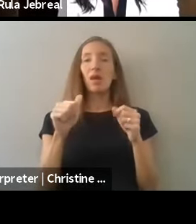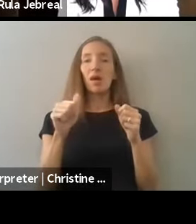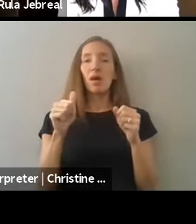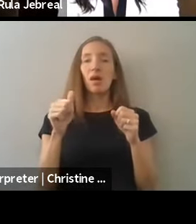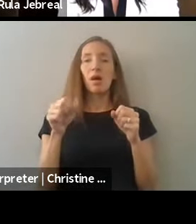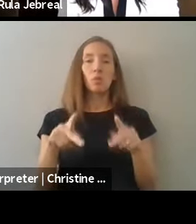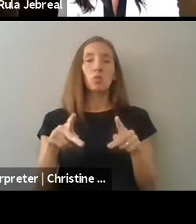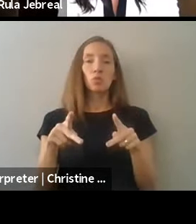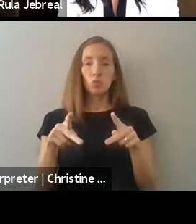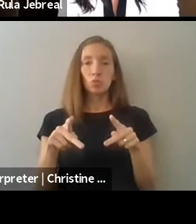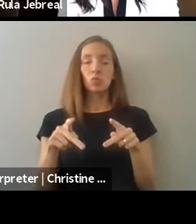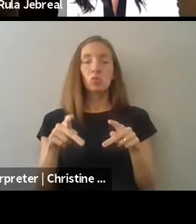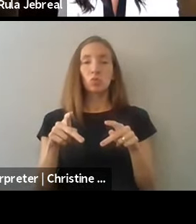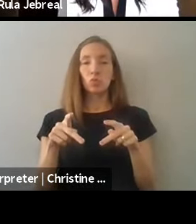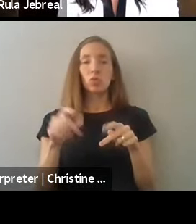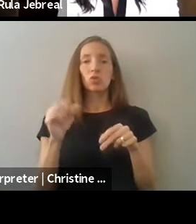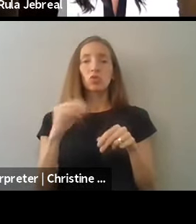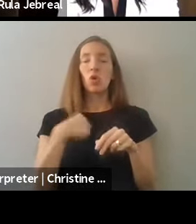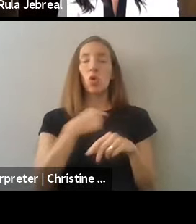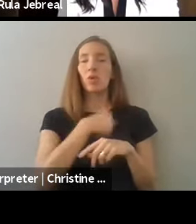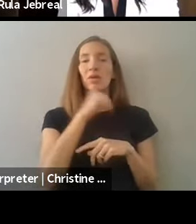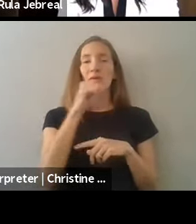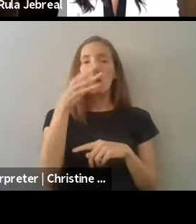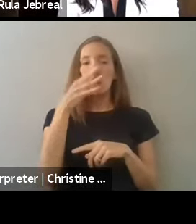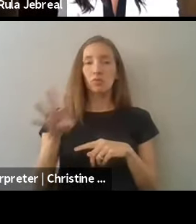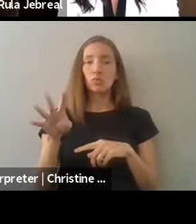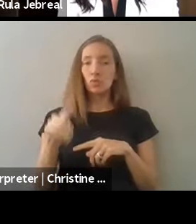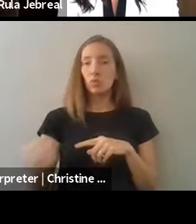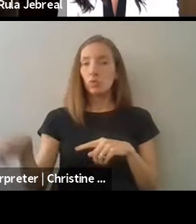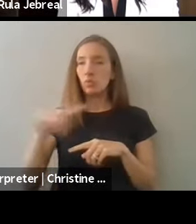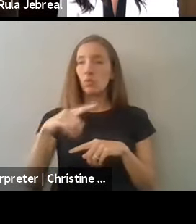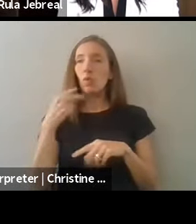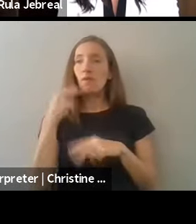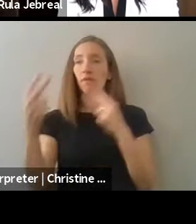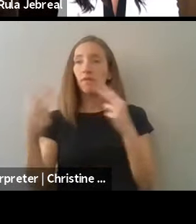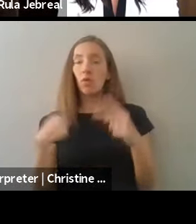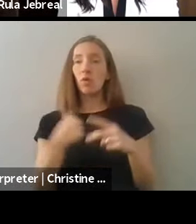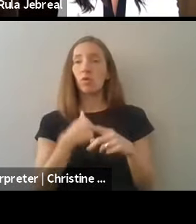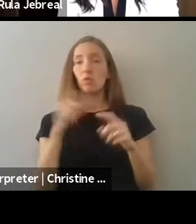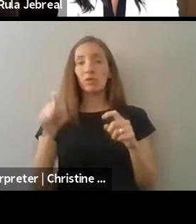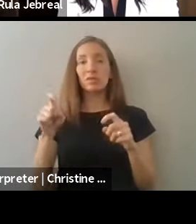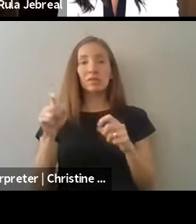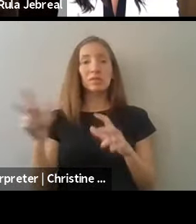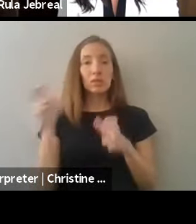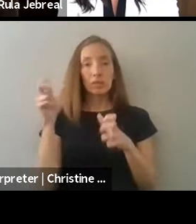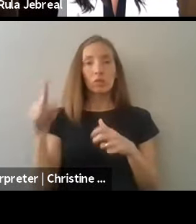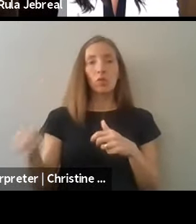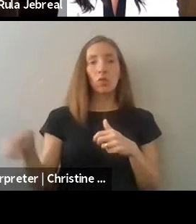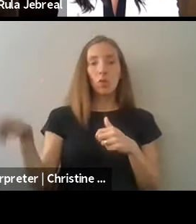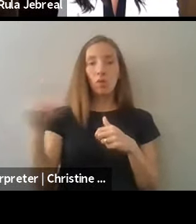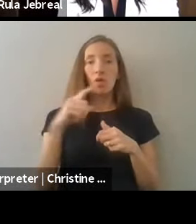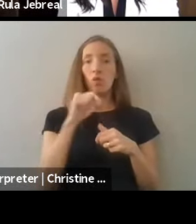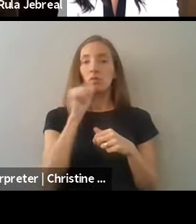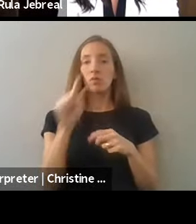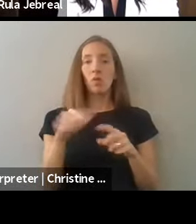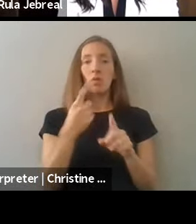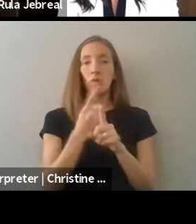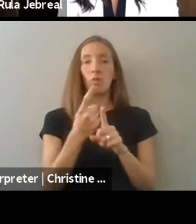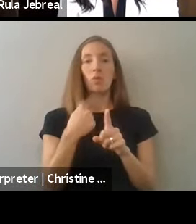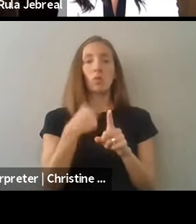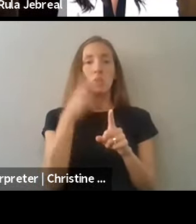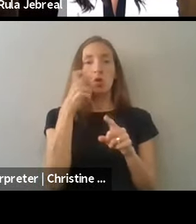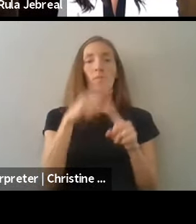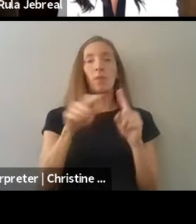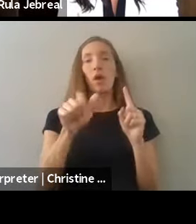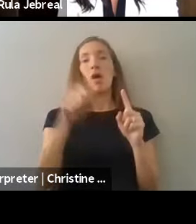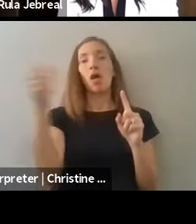that those voices, as you just said, are at the table, not only just heard through others, but really bring them to the